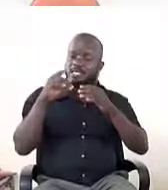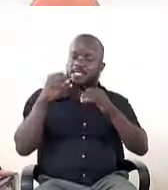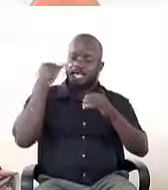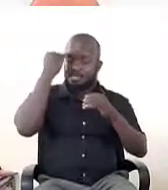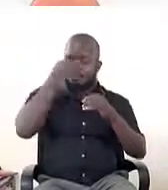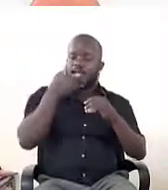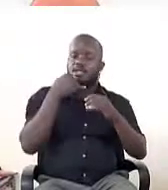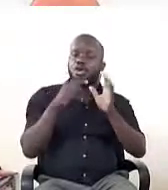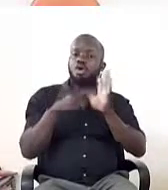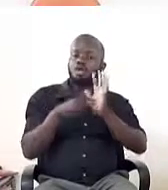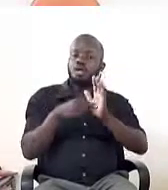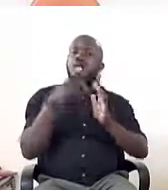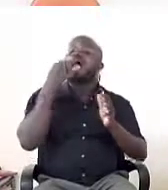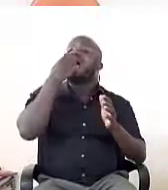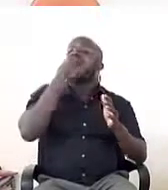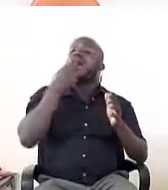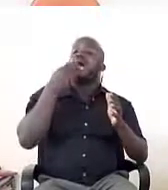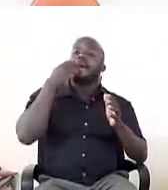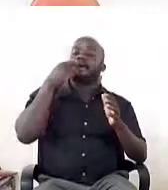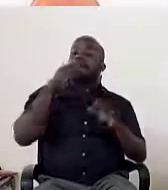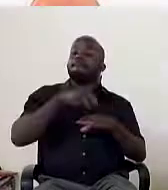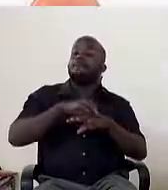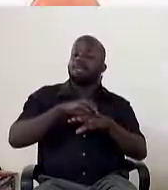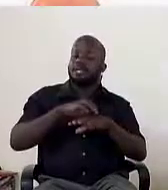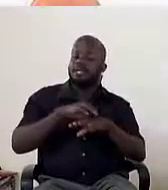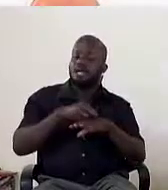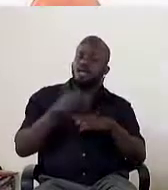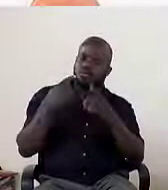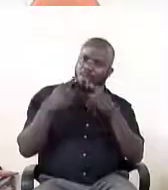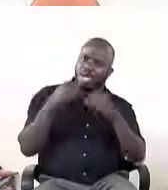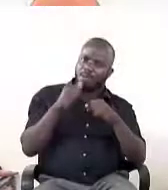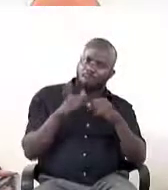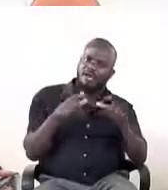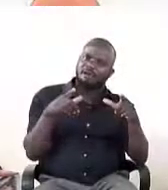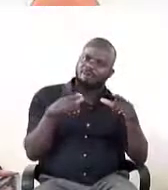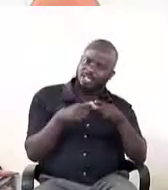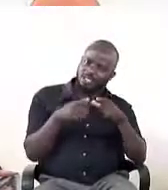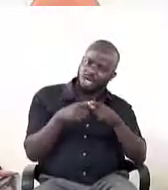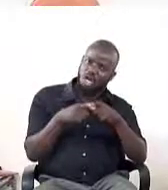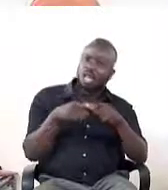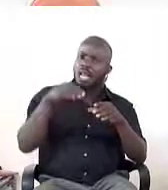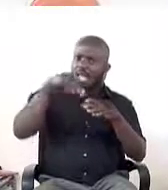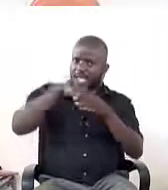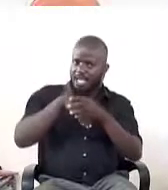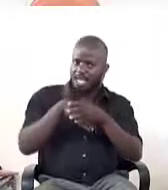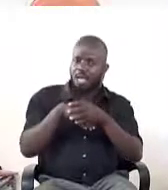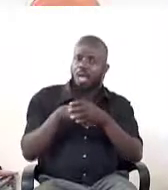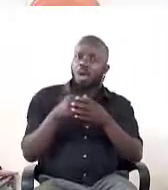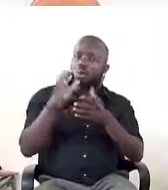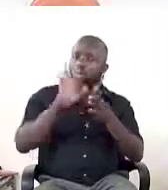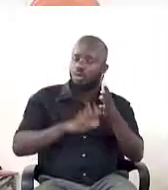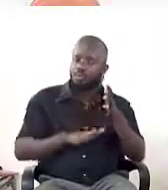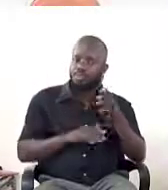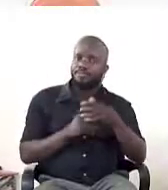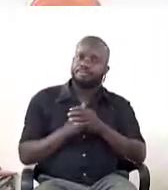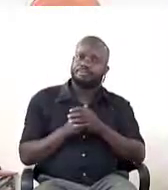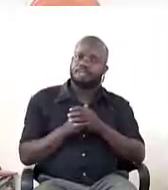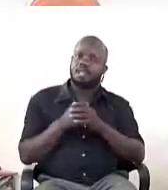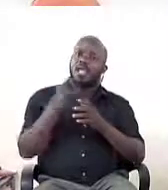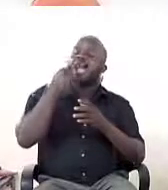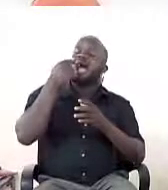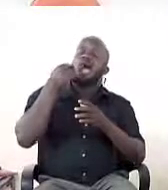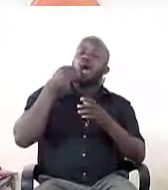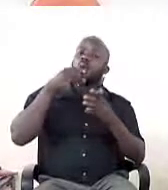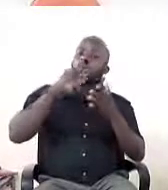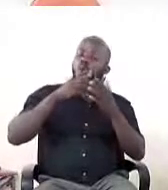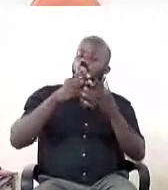an image showing you some mucosal membranes. We're talking about the vaginal and anal walls, the